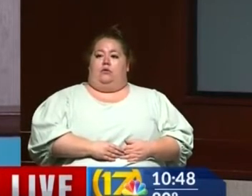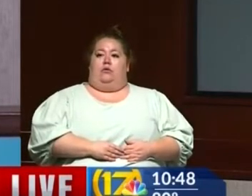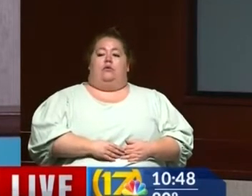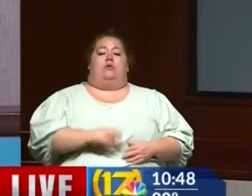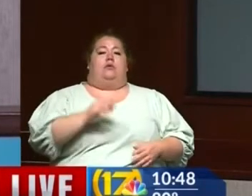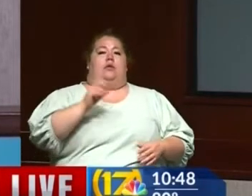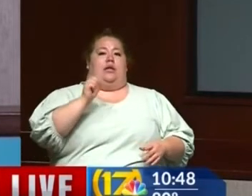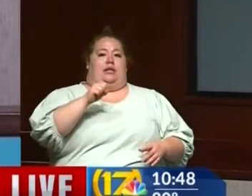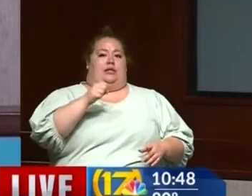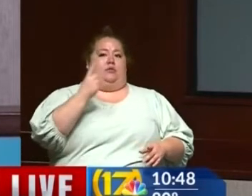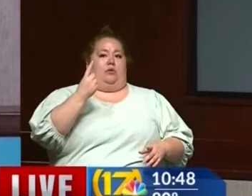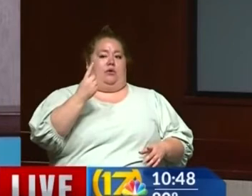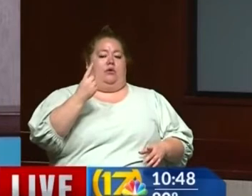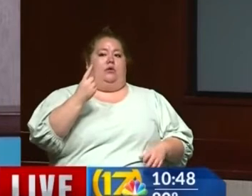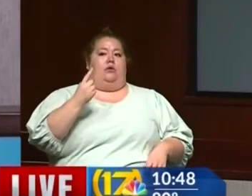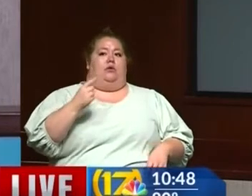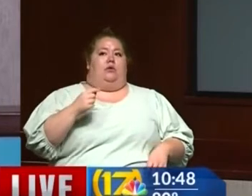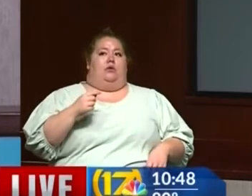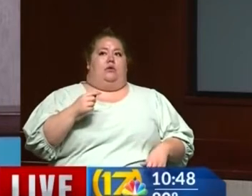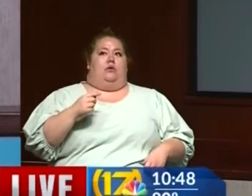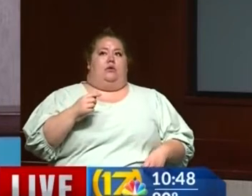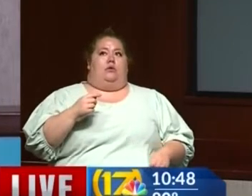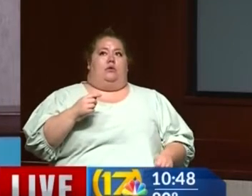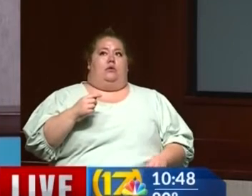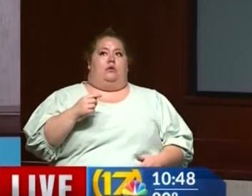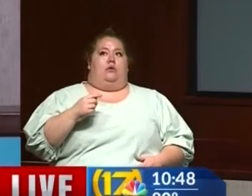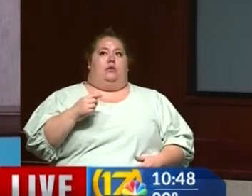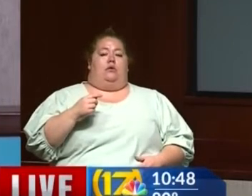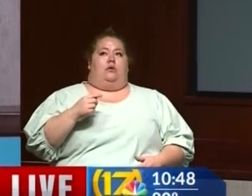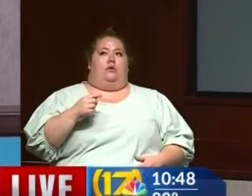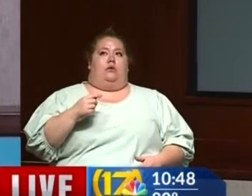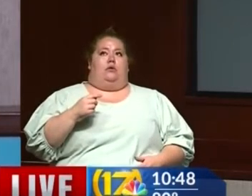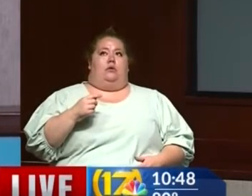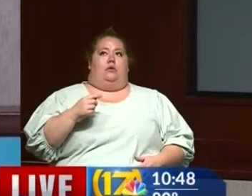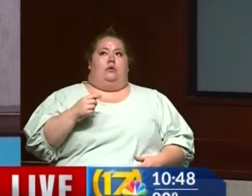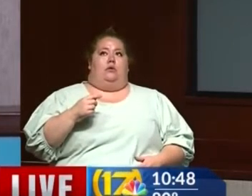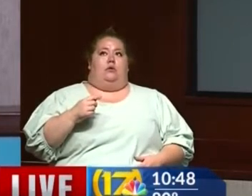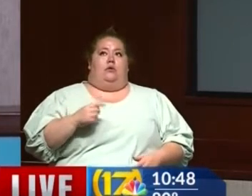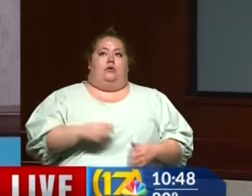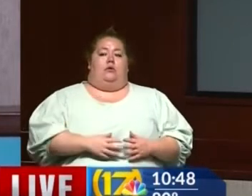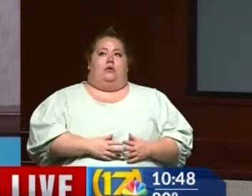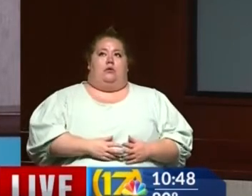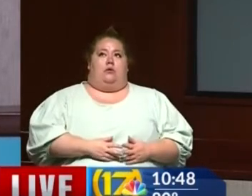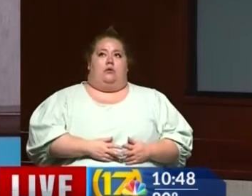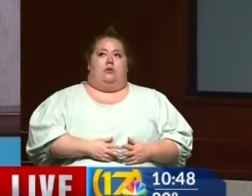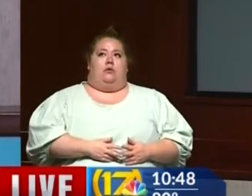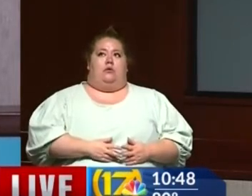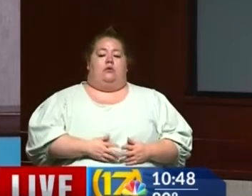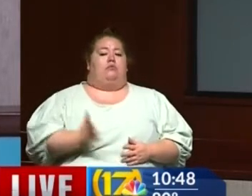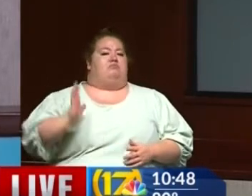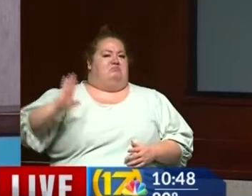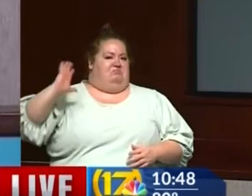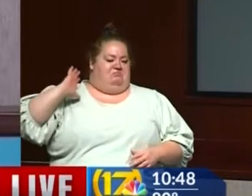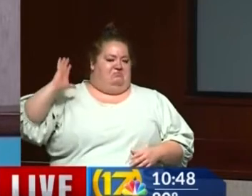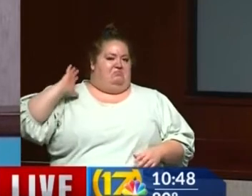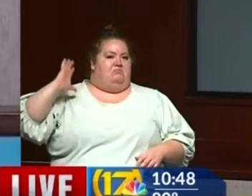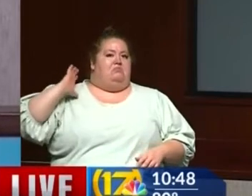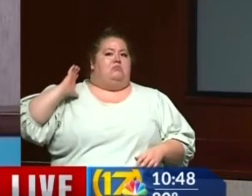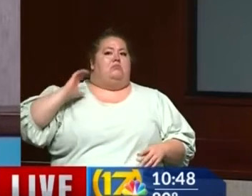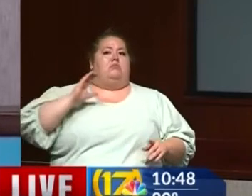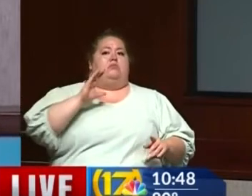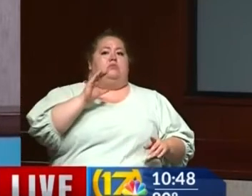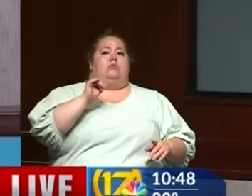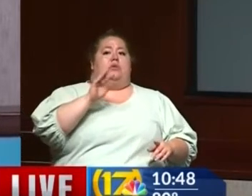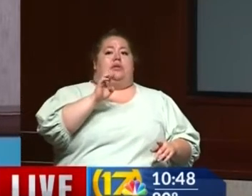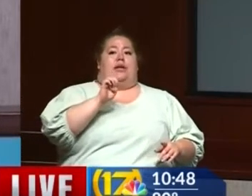Yes, I do have one. So earlier on, and you've sort of addressed this indirectly, but earlier on when case rates were much,